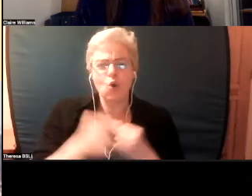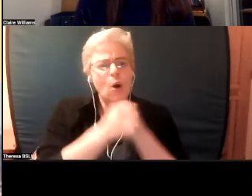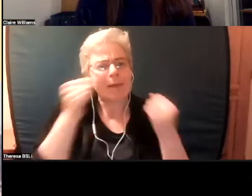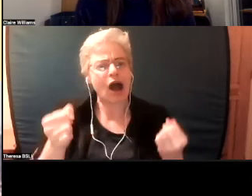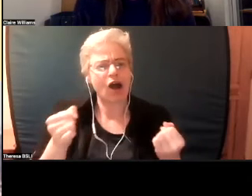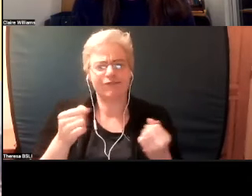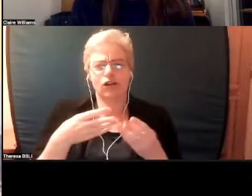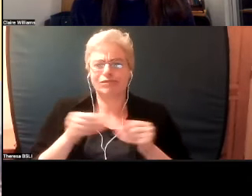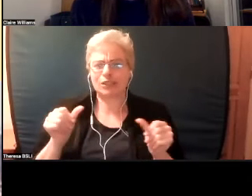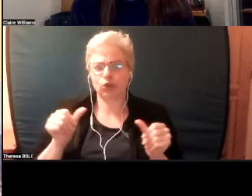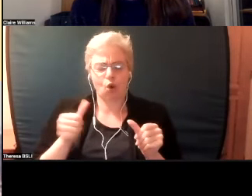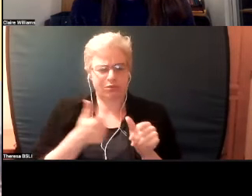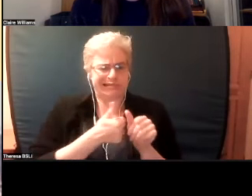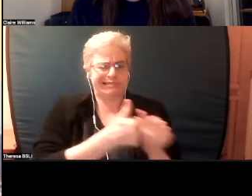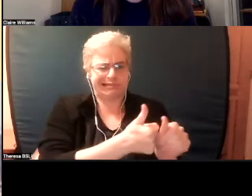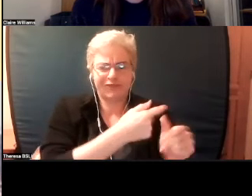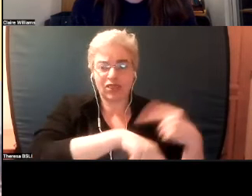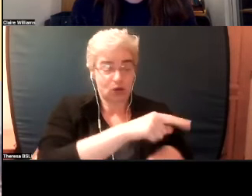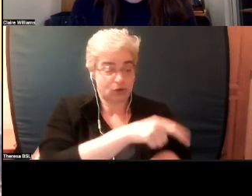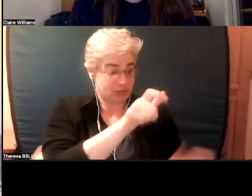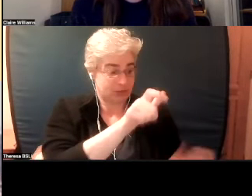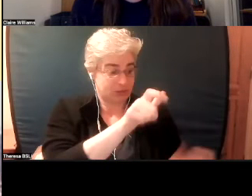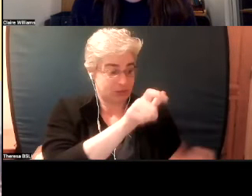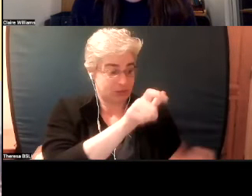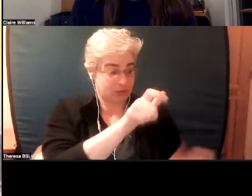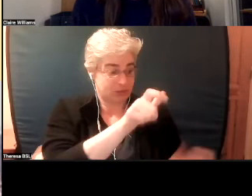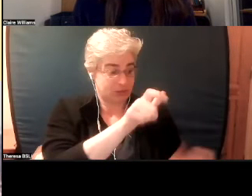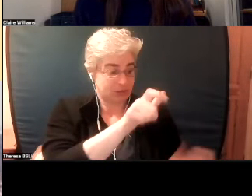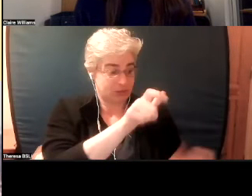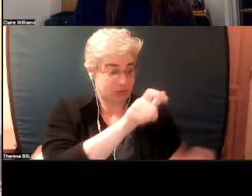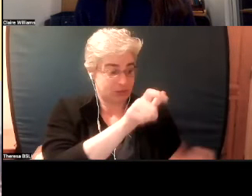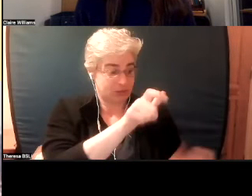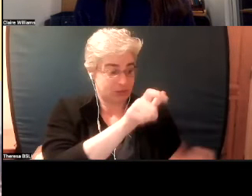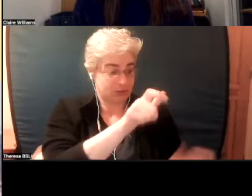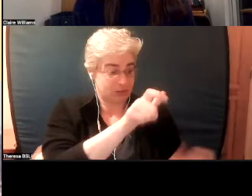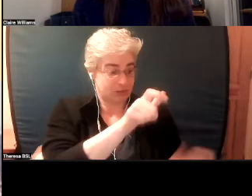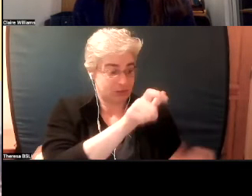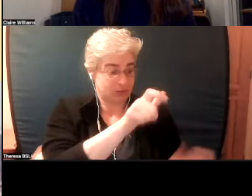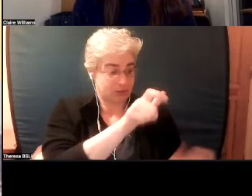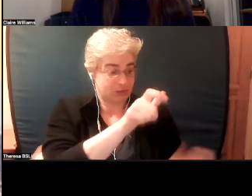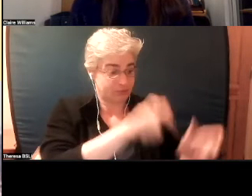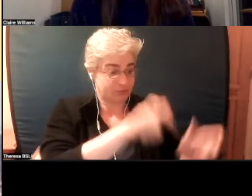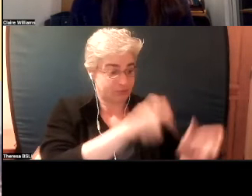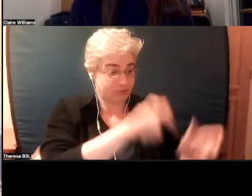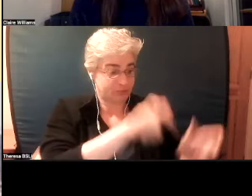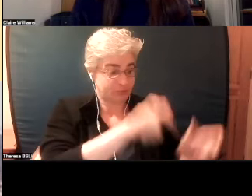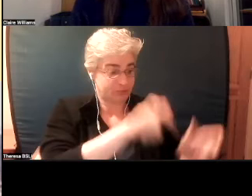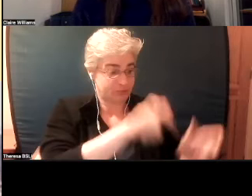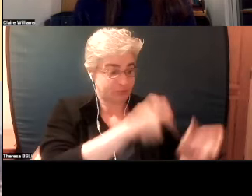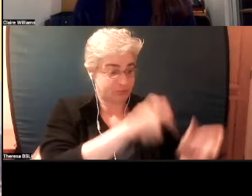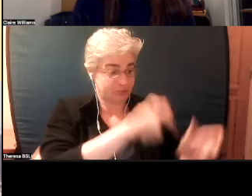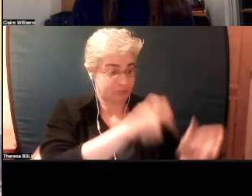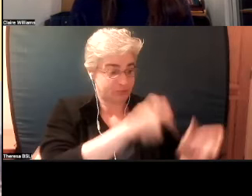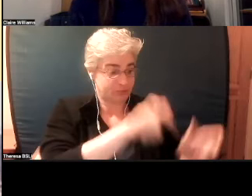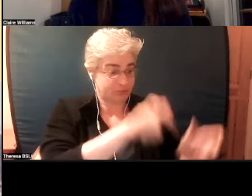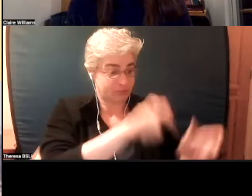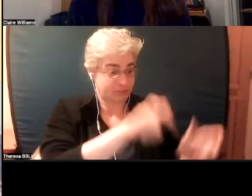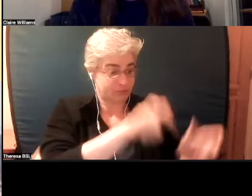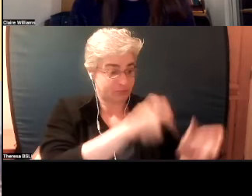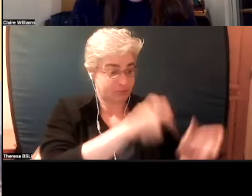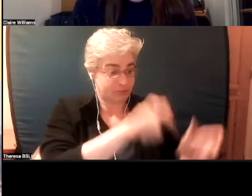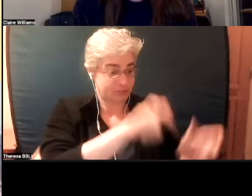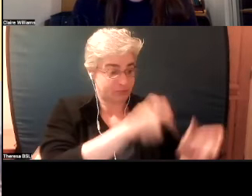to those in a situation of powerlessness. I think that it might function as a source of hope for neurodiversity and relevant to the conversation